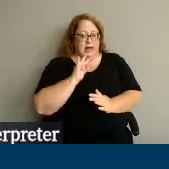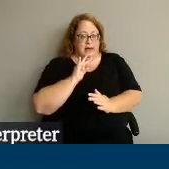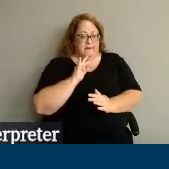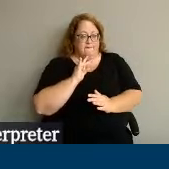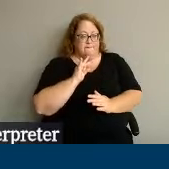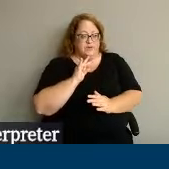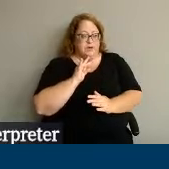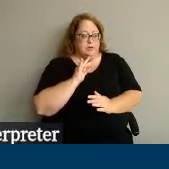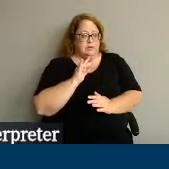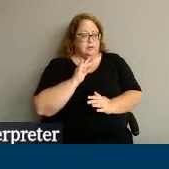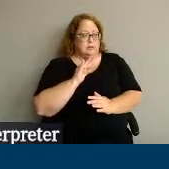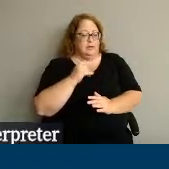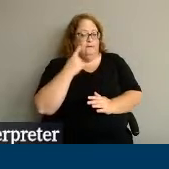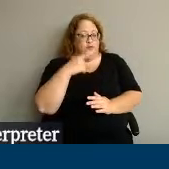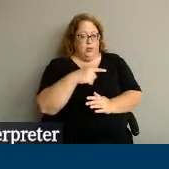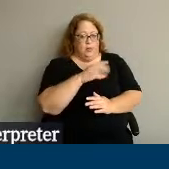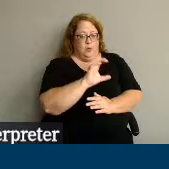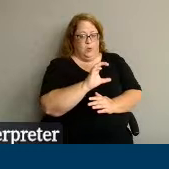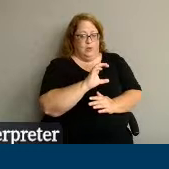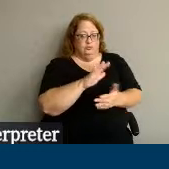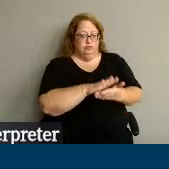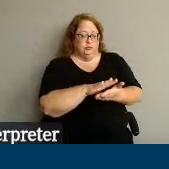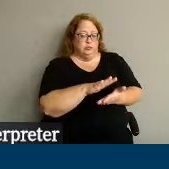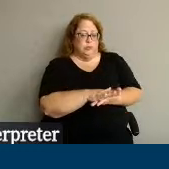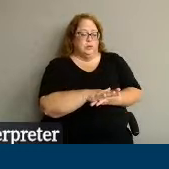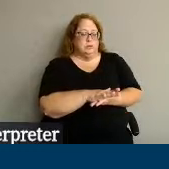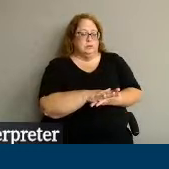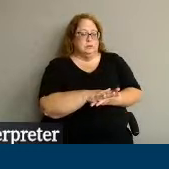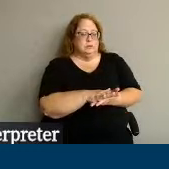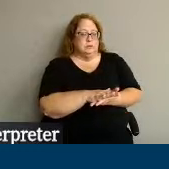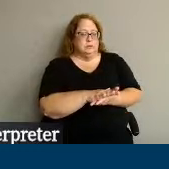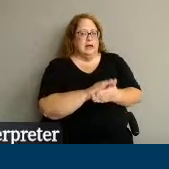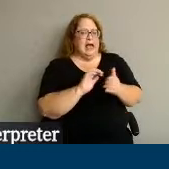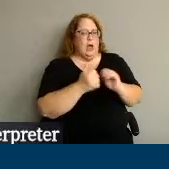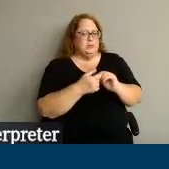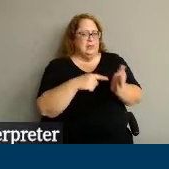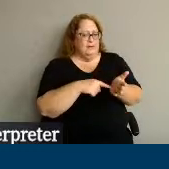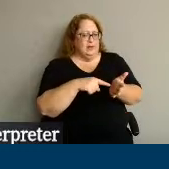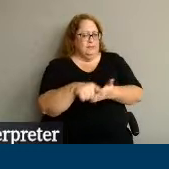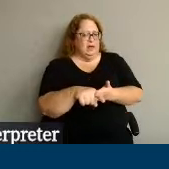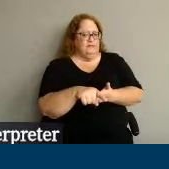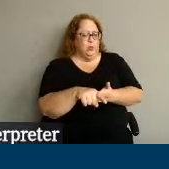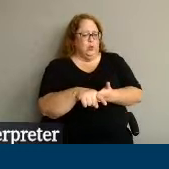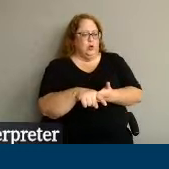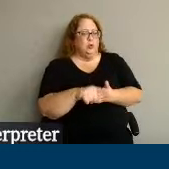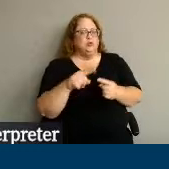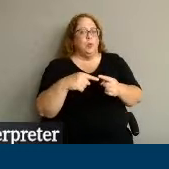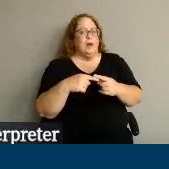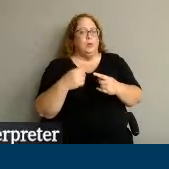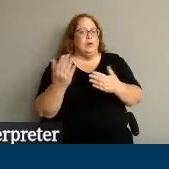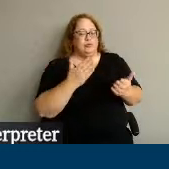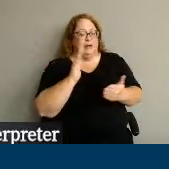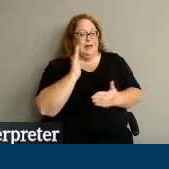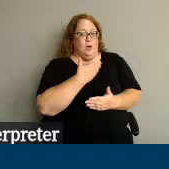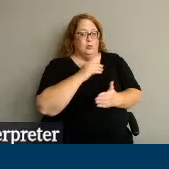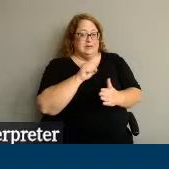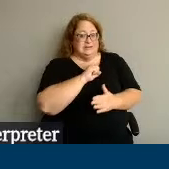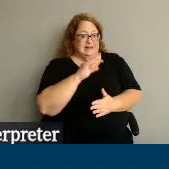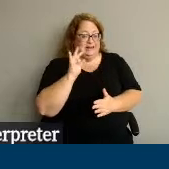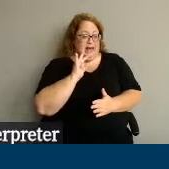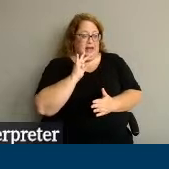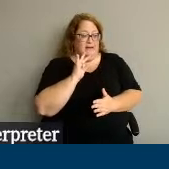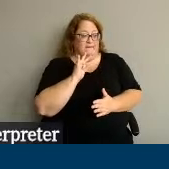these coalition schools. How's that being paid for? So when we bring our staff in